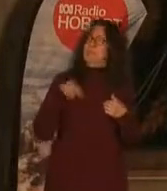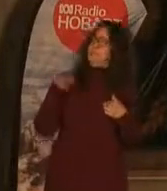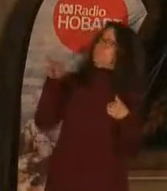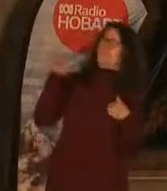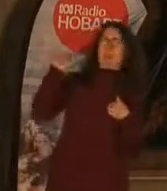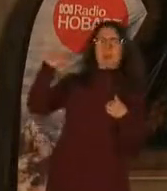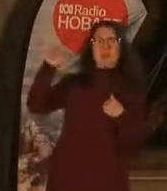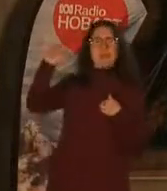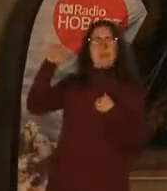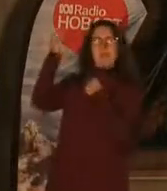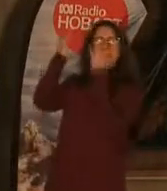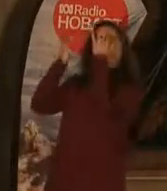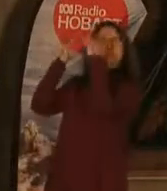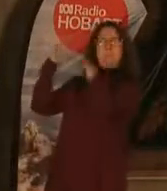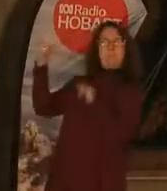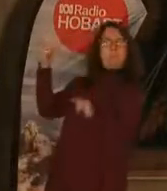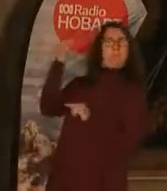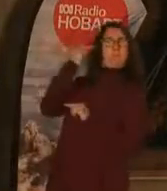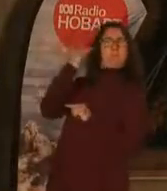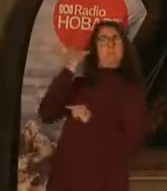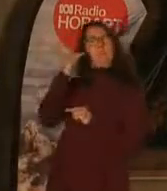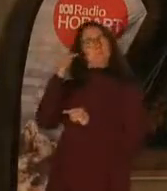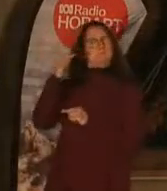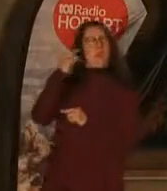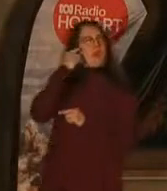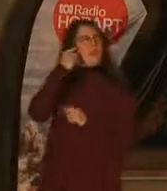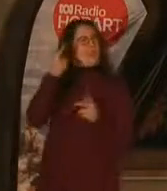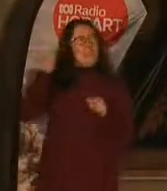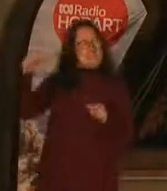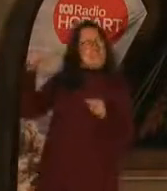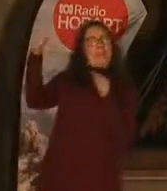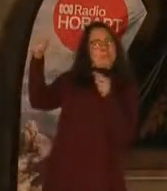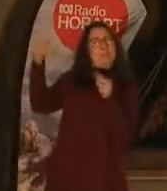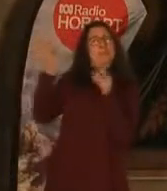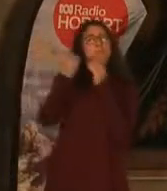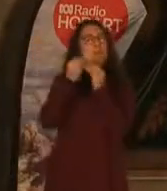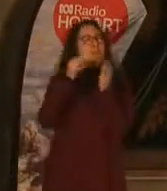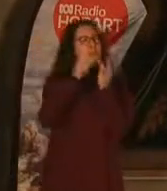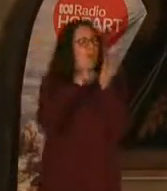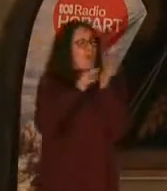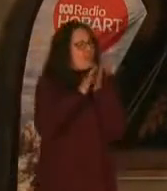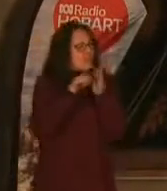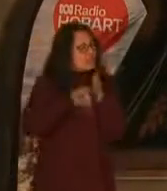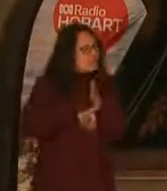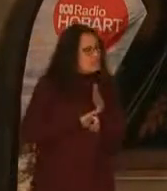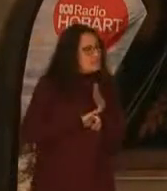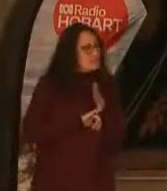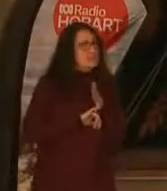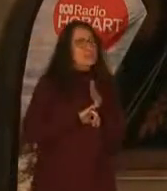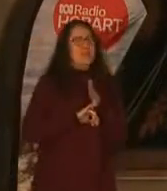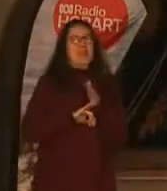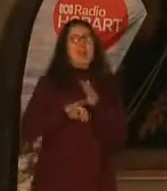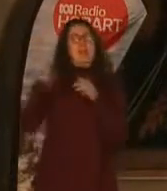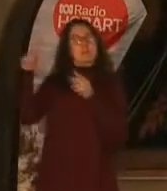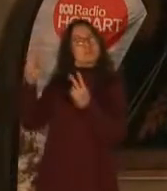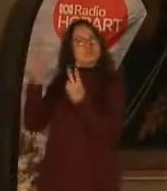the challenge of around ethics and around me now being a